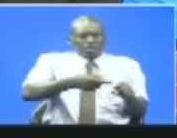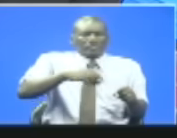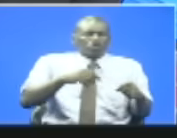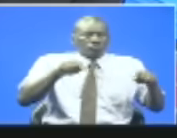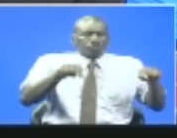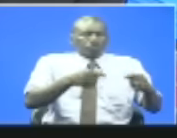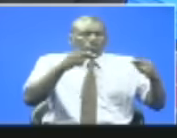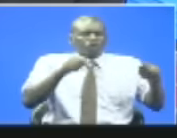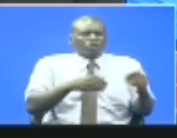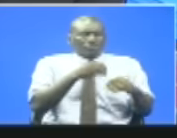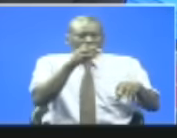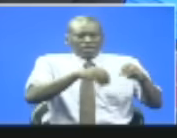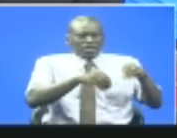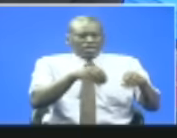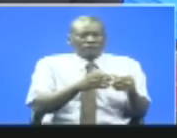in